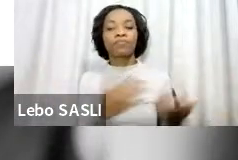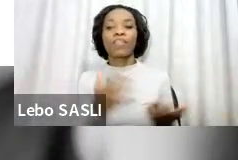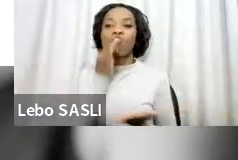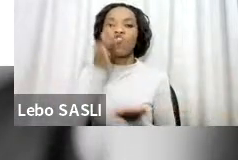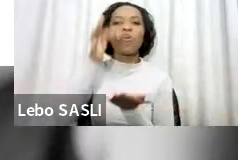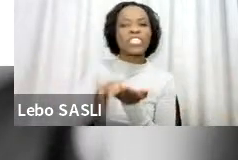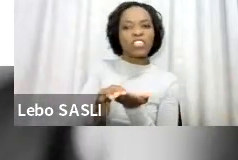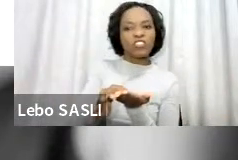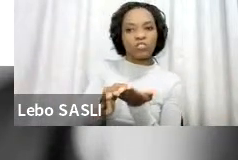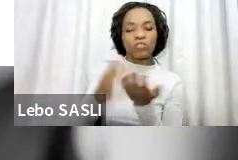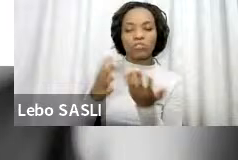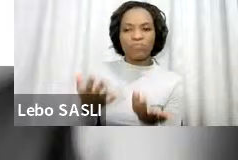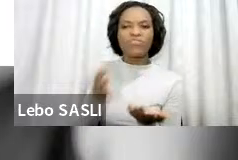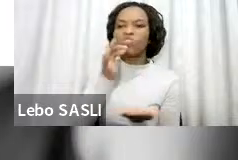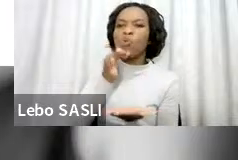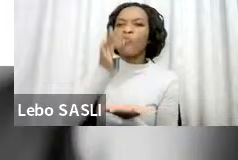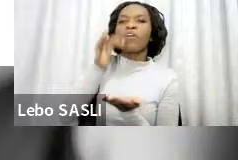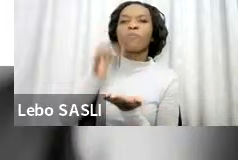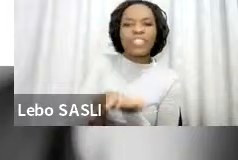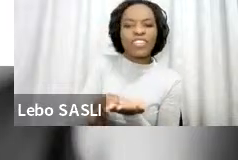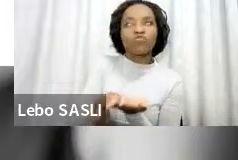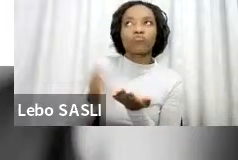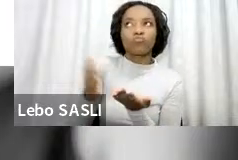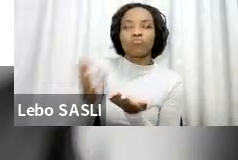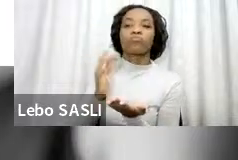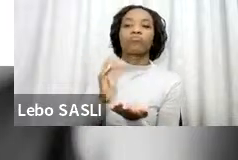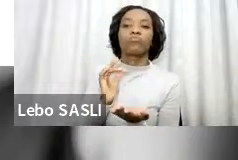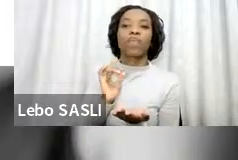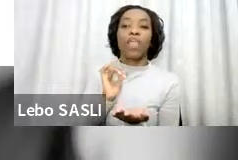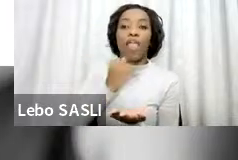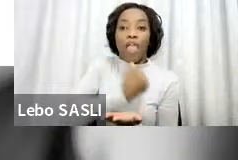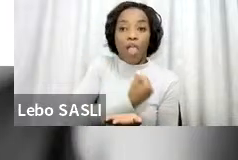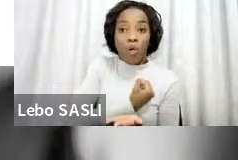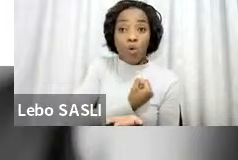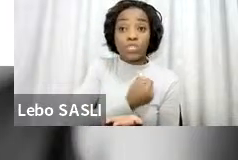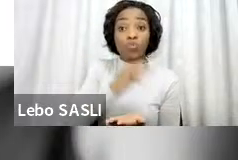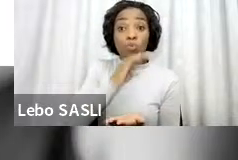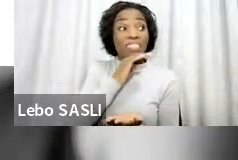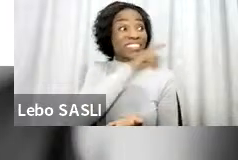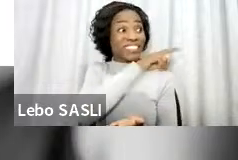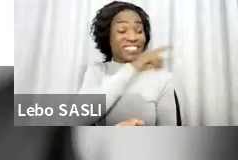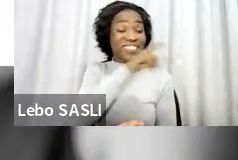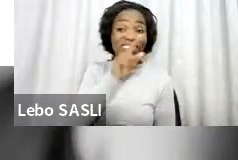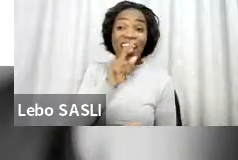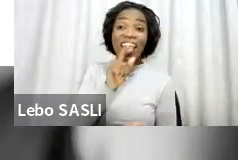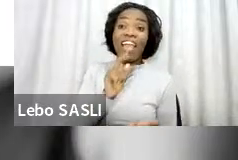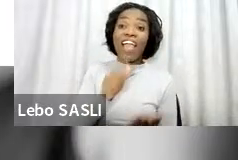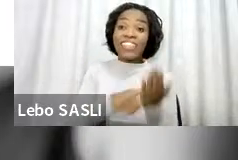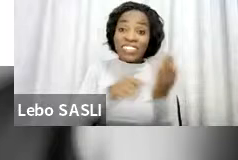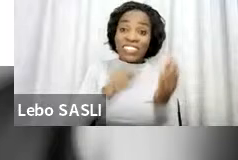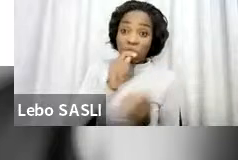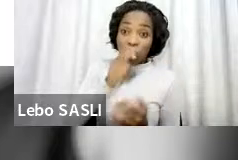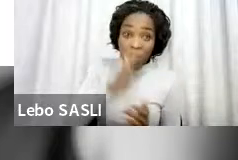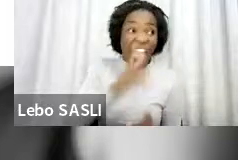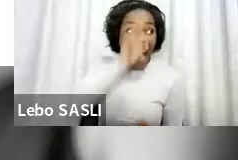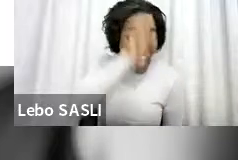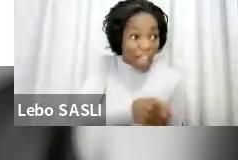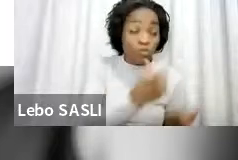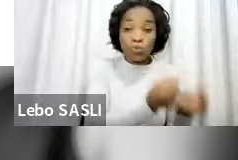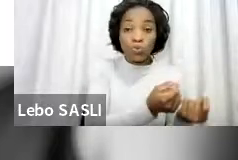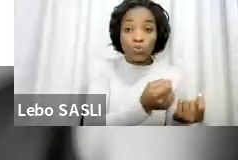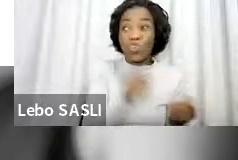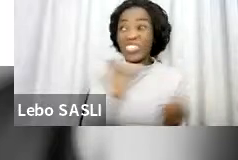recommendations. Our recommendations are not binding to the taxpayer or to SARS, but if